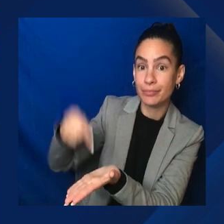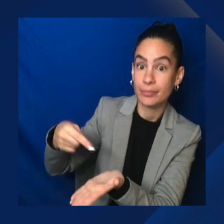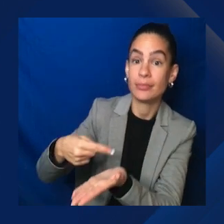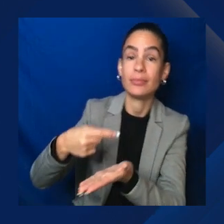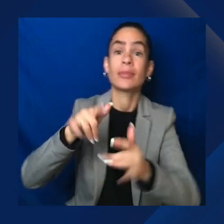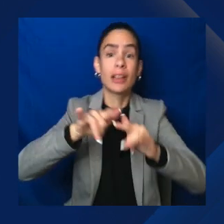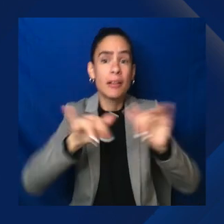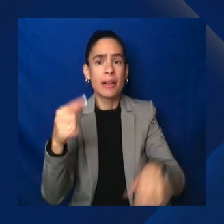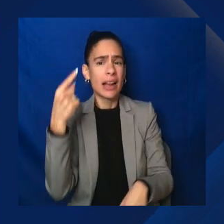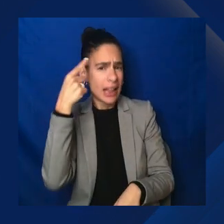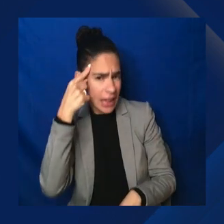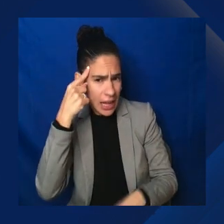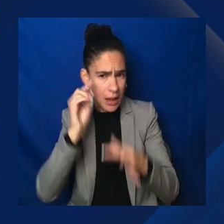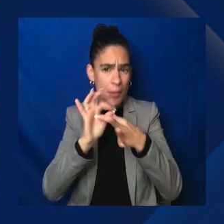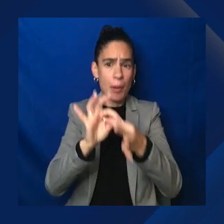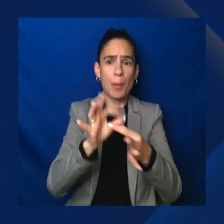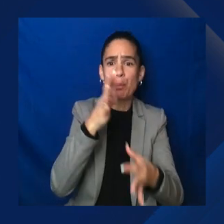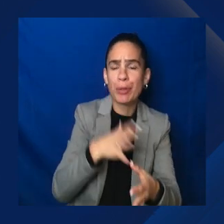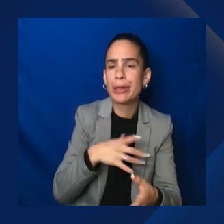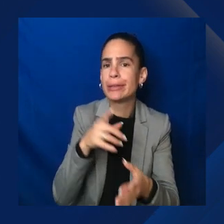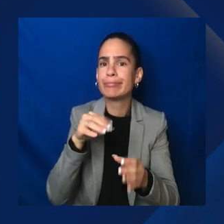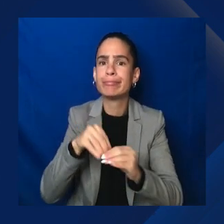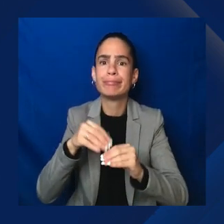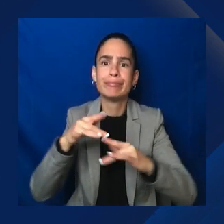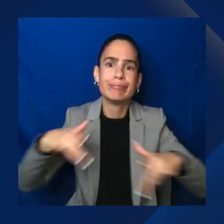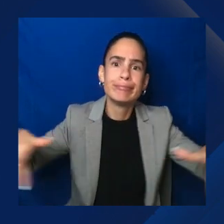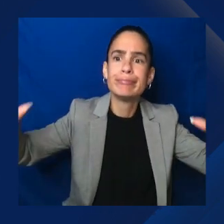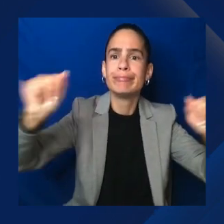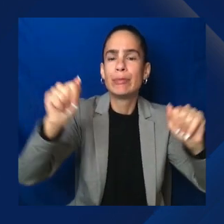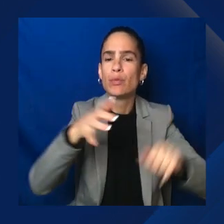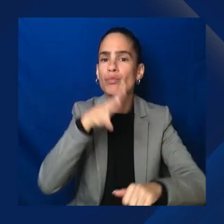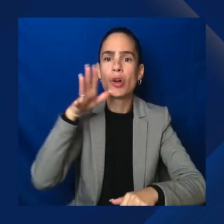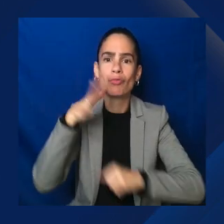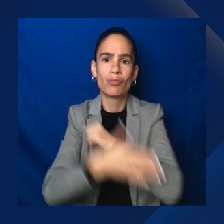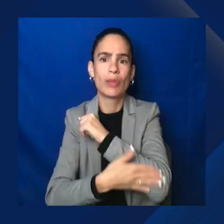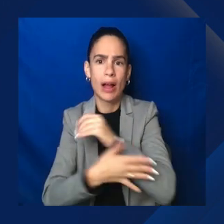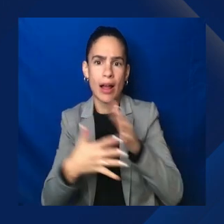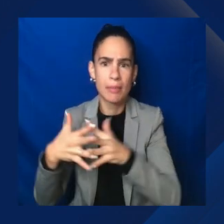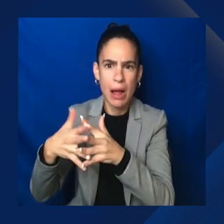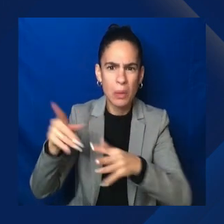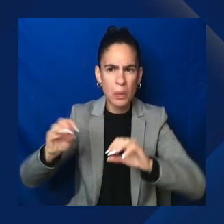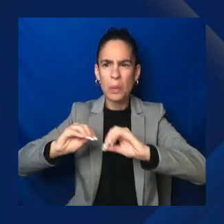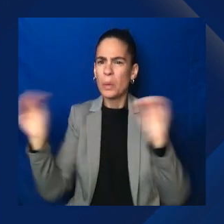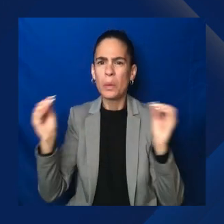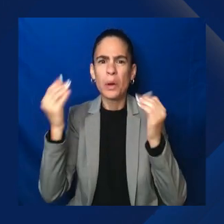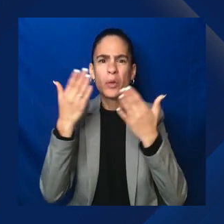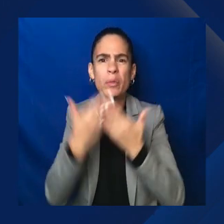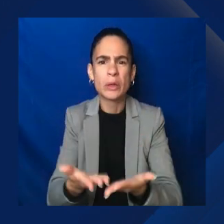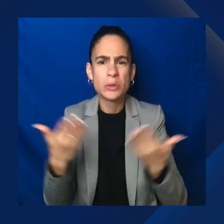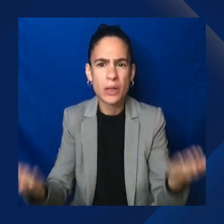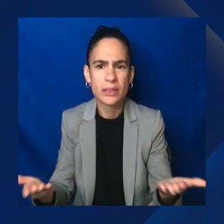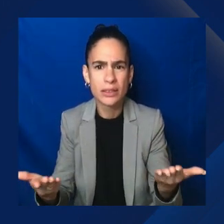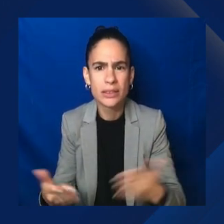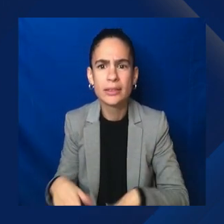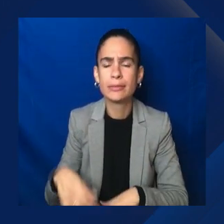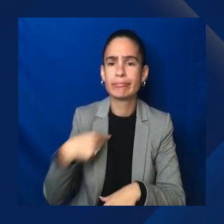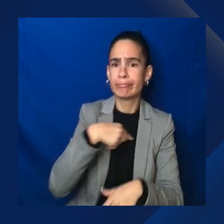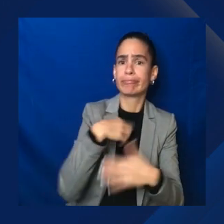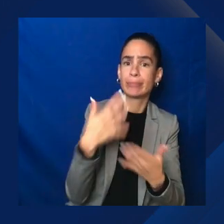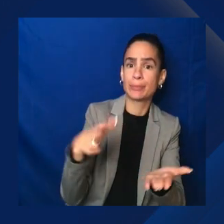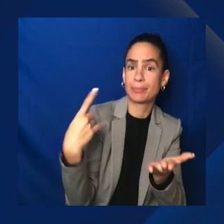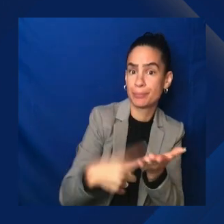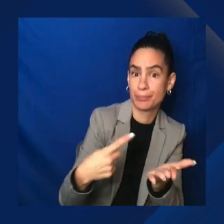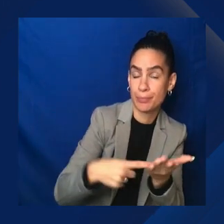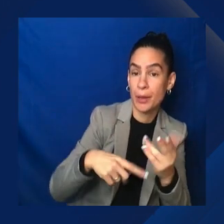about the lack of availability. Yeah. So much of what we are talking about in terms of the Build Back Better approach is to say we need